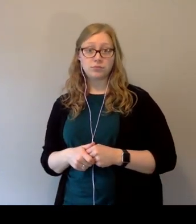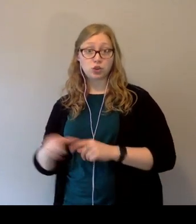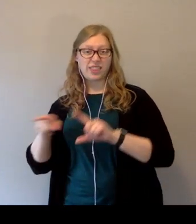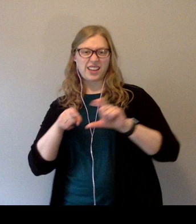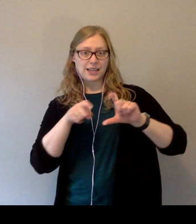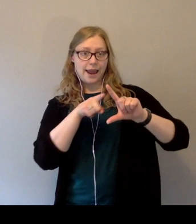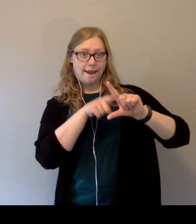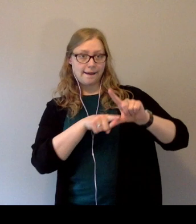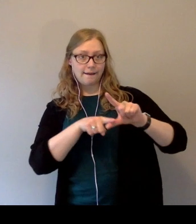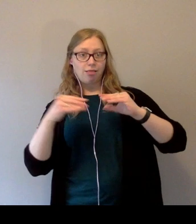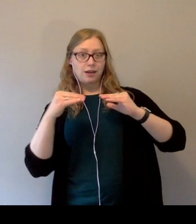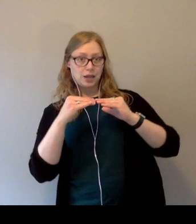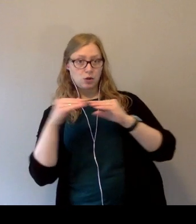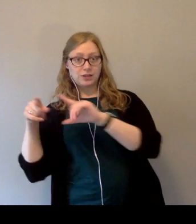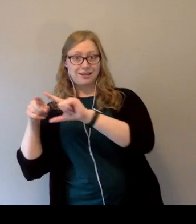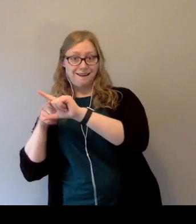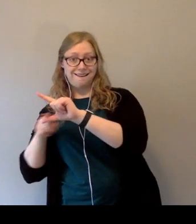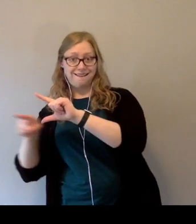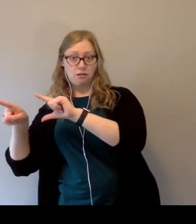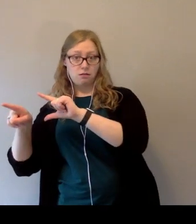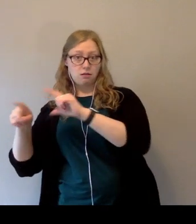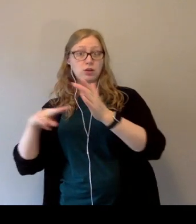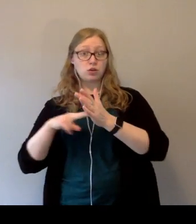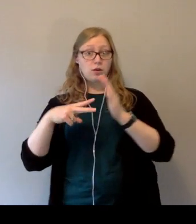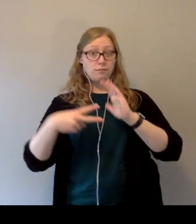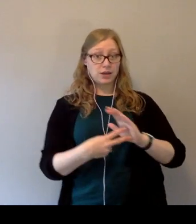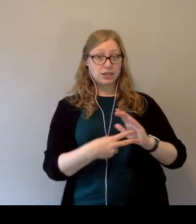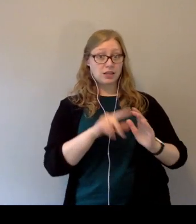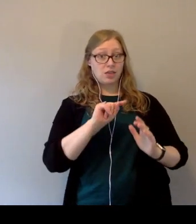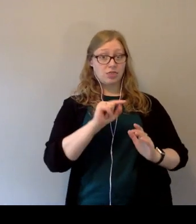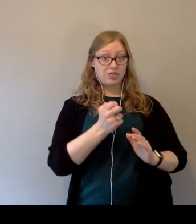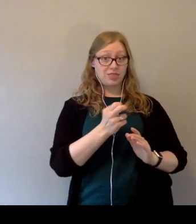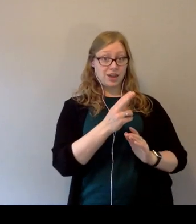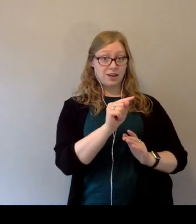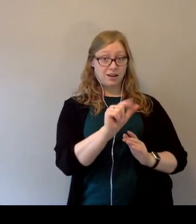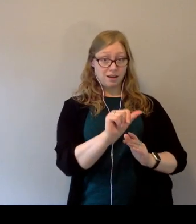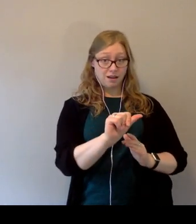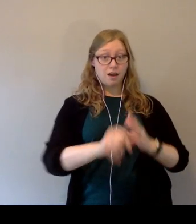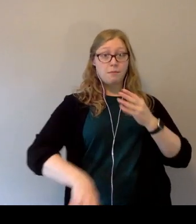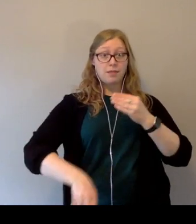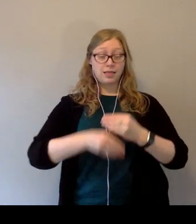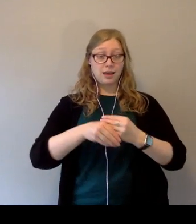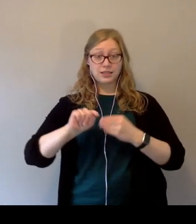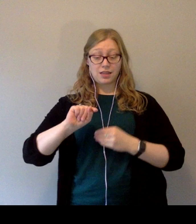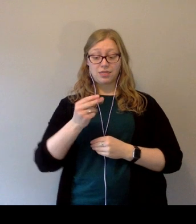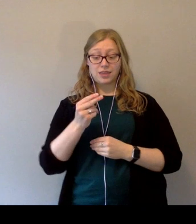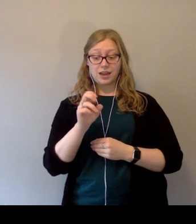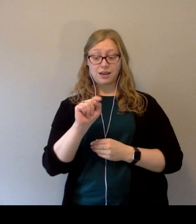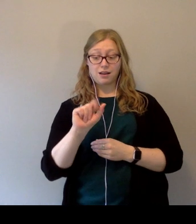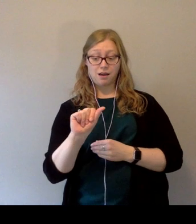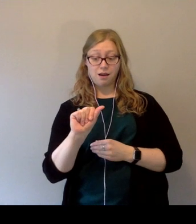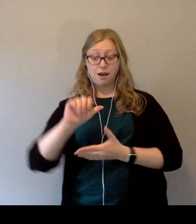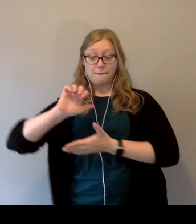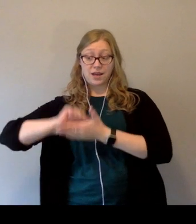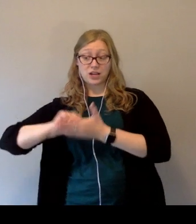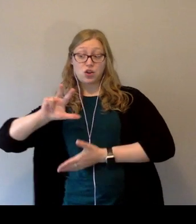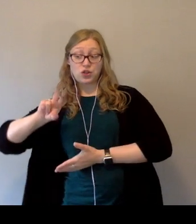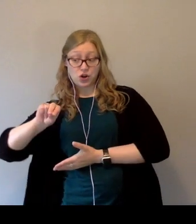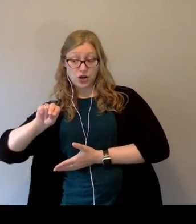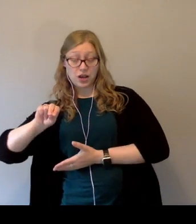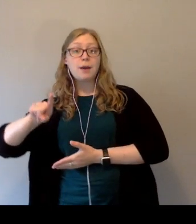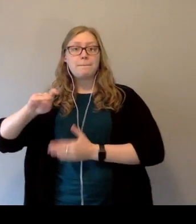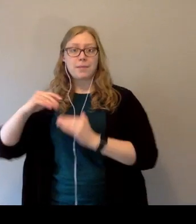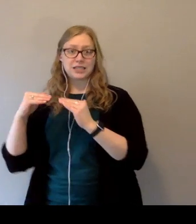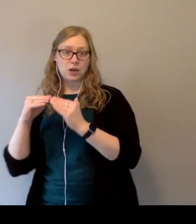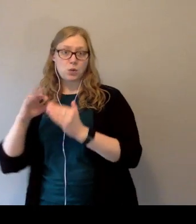And that means theta plus theta minus 30 has to equal 90 degrees. So we have